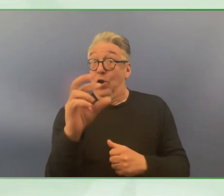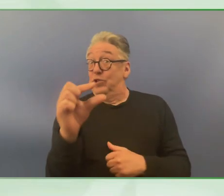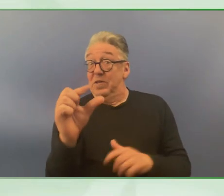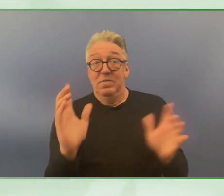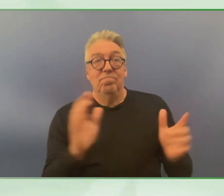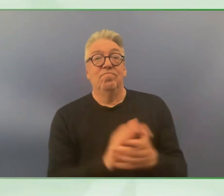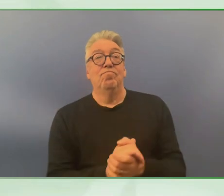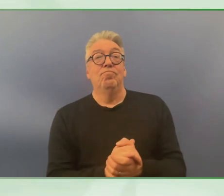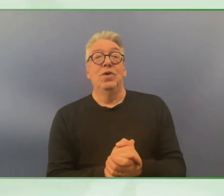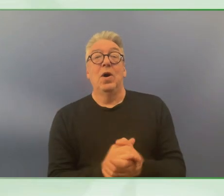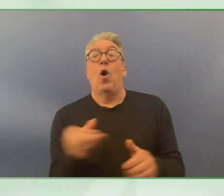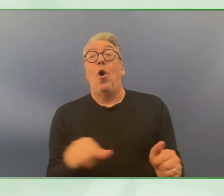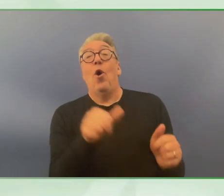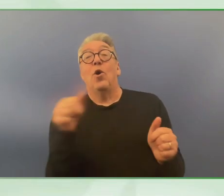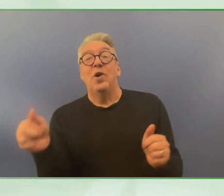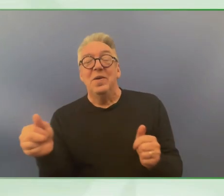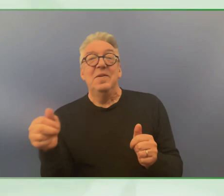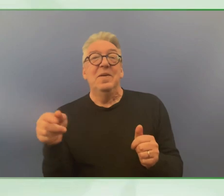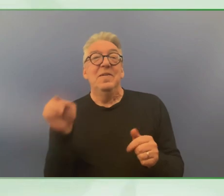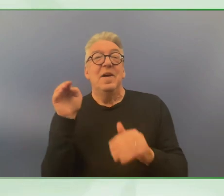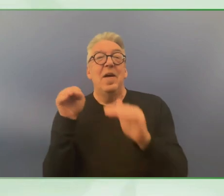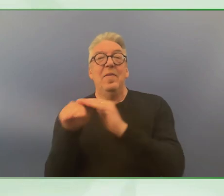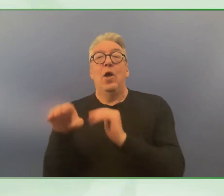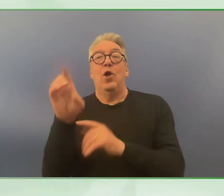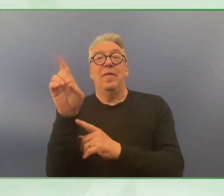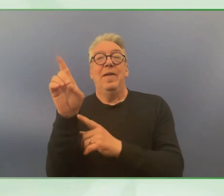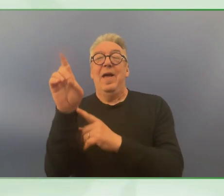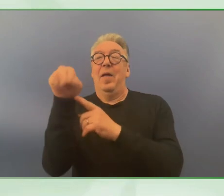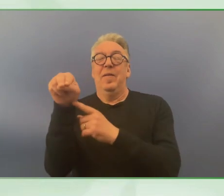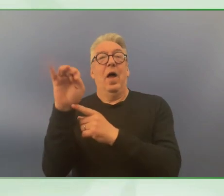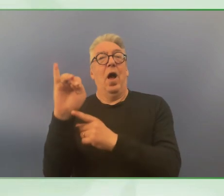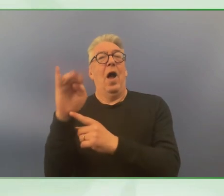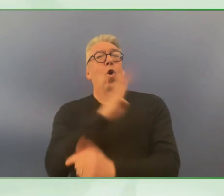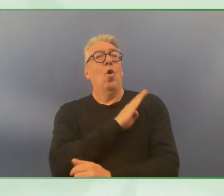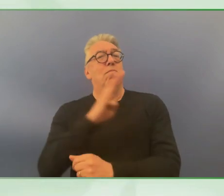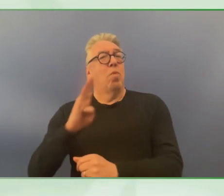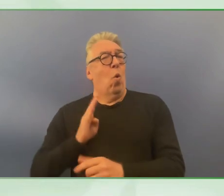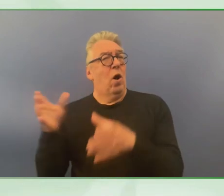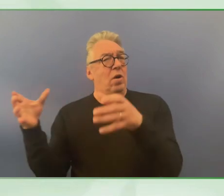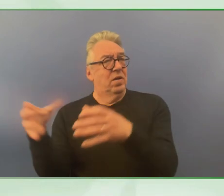our DE&I board, where we have, which also includes our